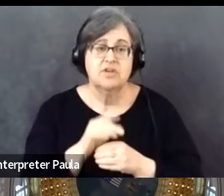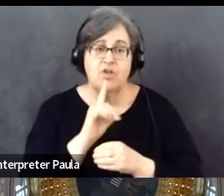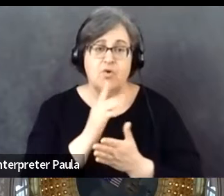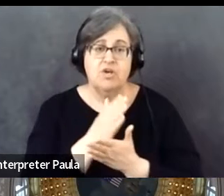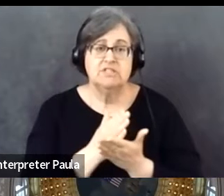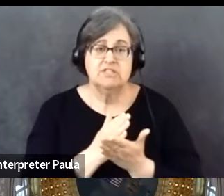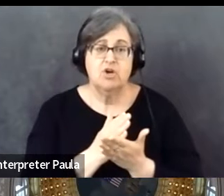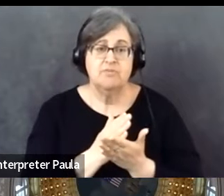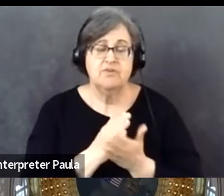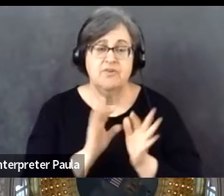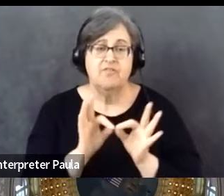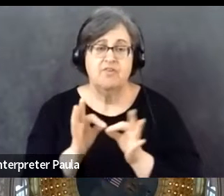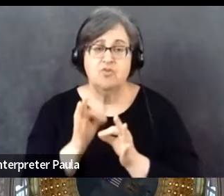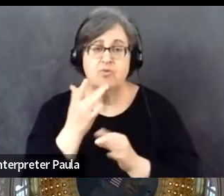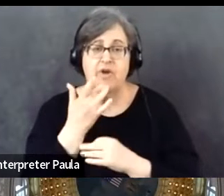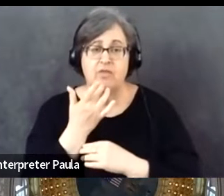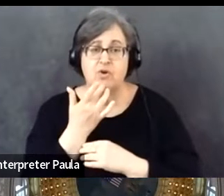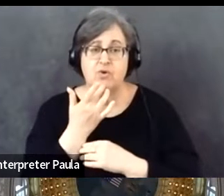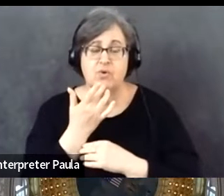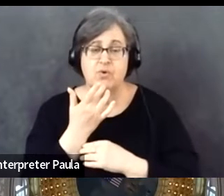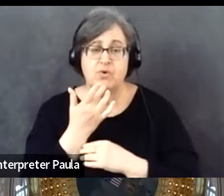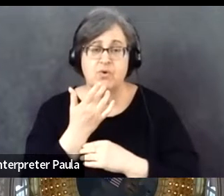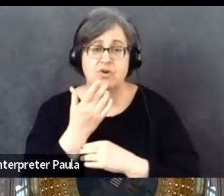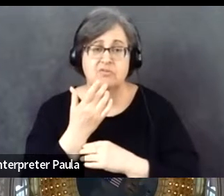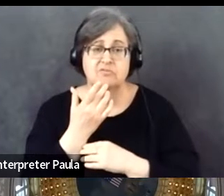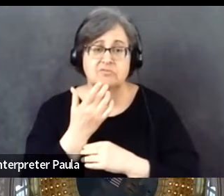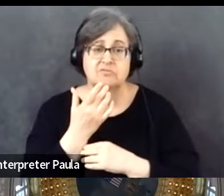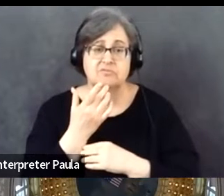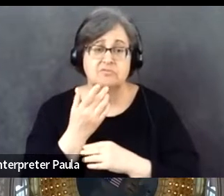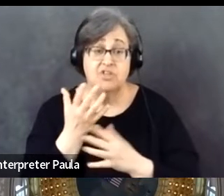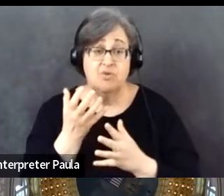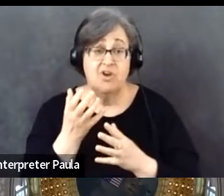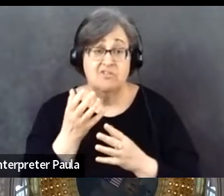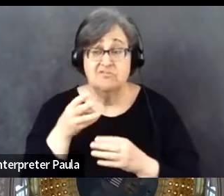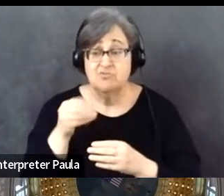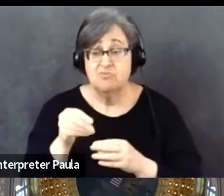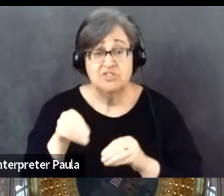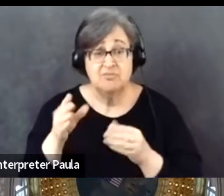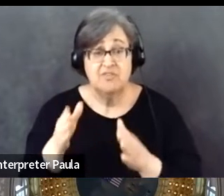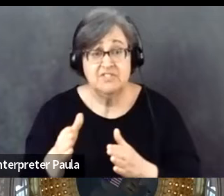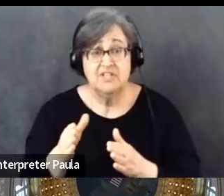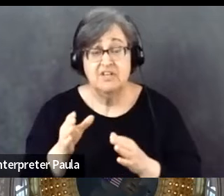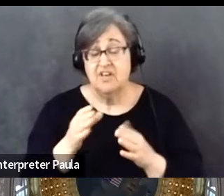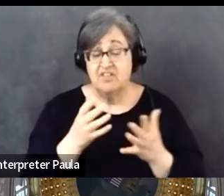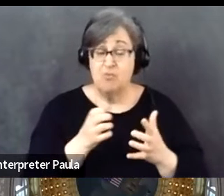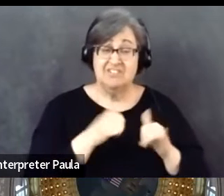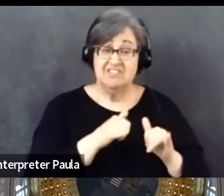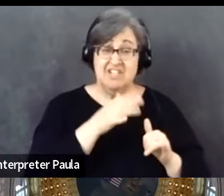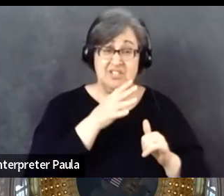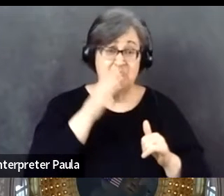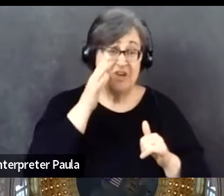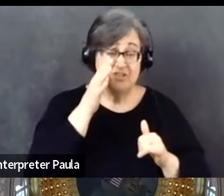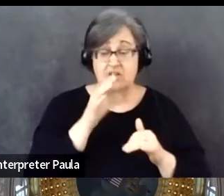some, families who would rather providers get reimbursed and that they can be parents, and there's some that would like to